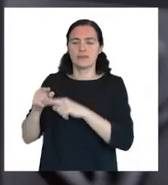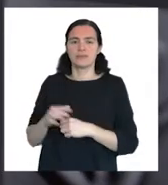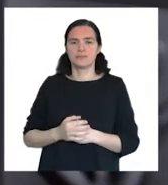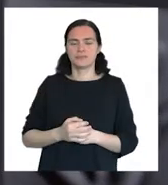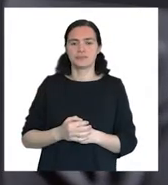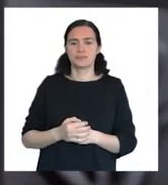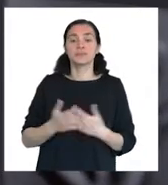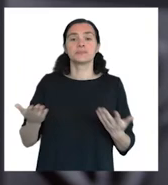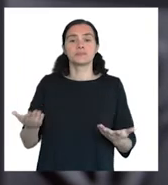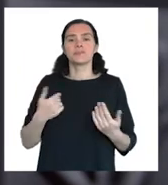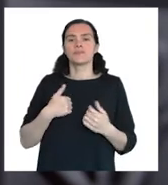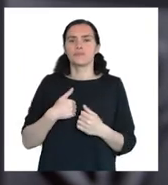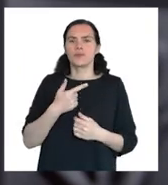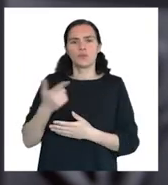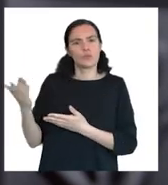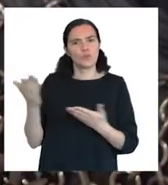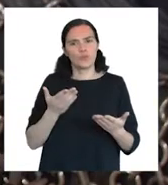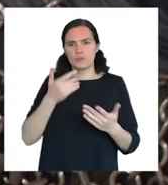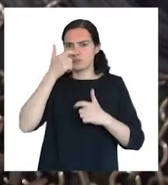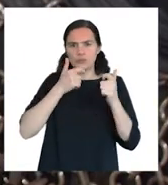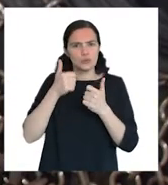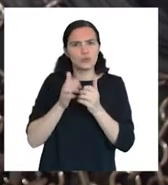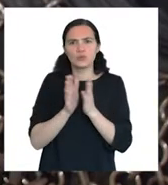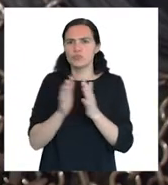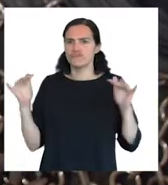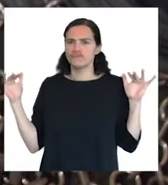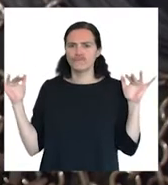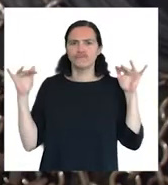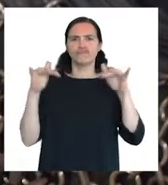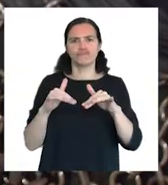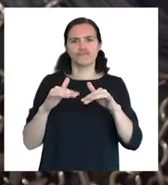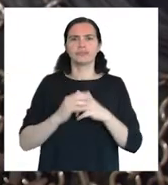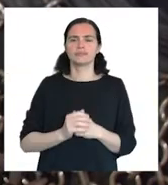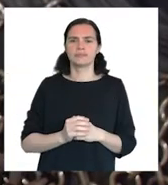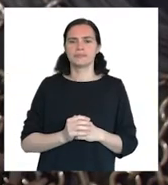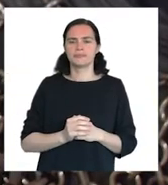diversity. So I even invite everybody to come to